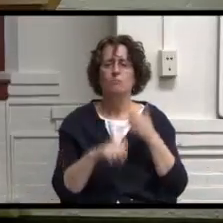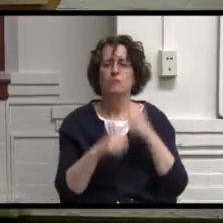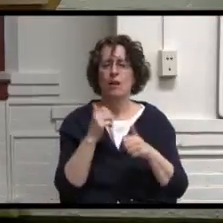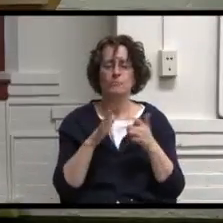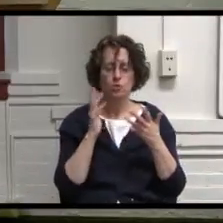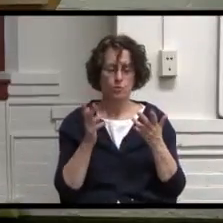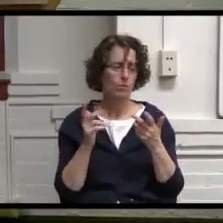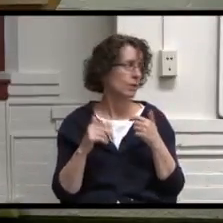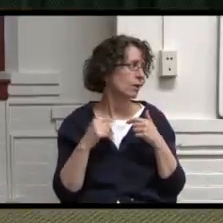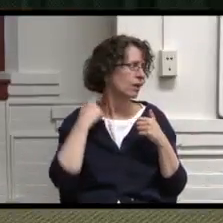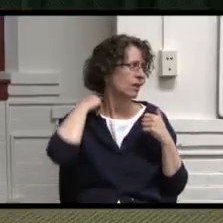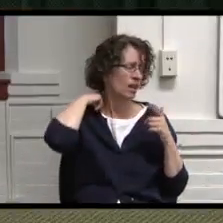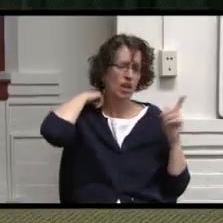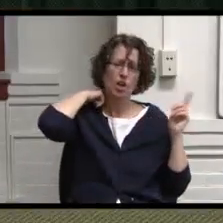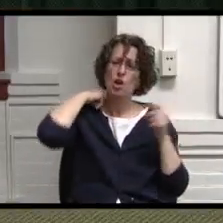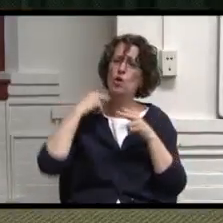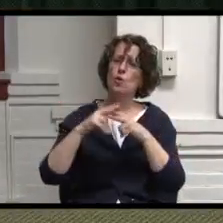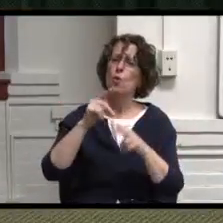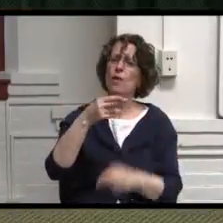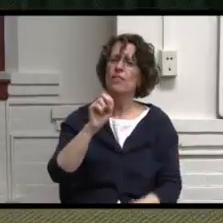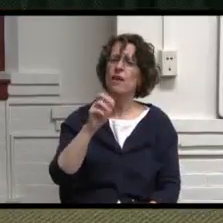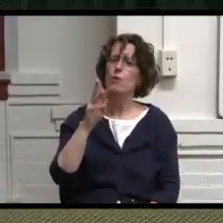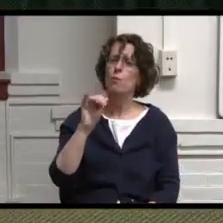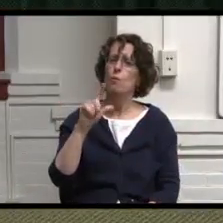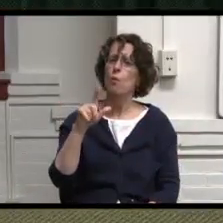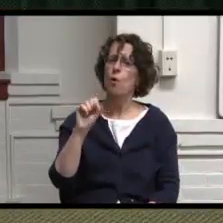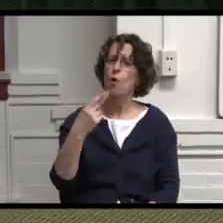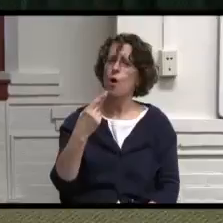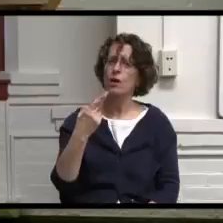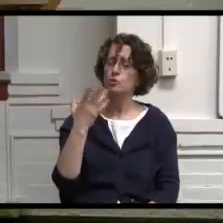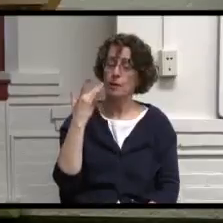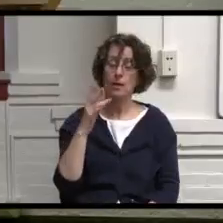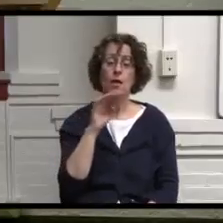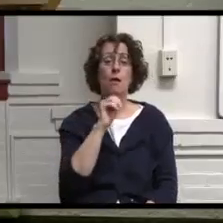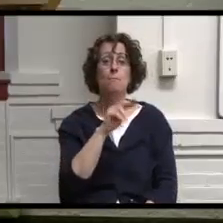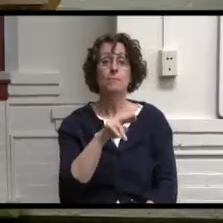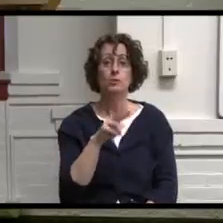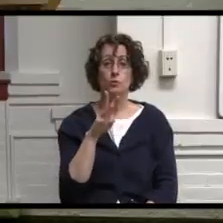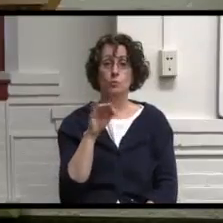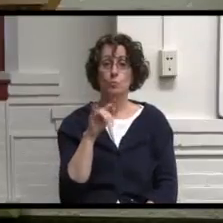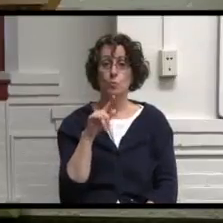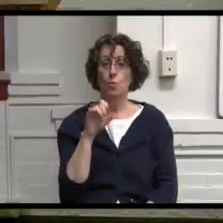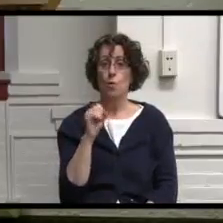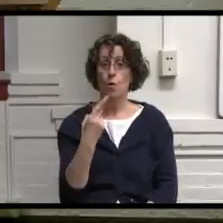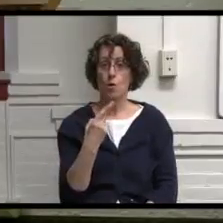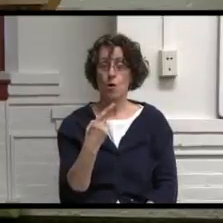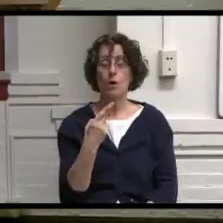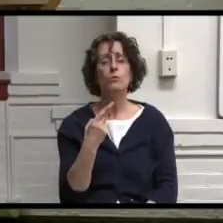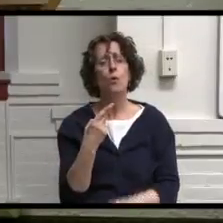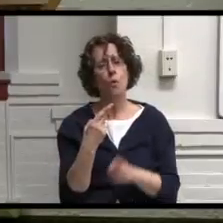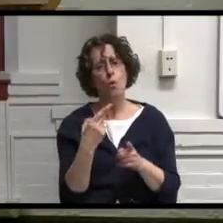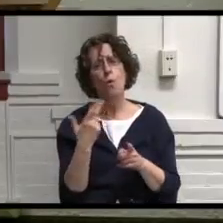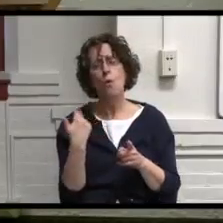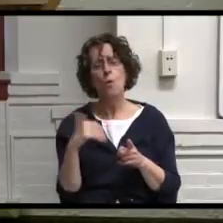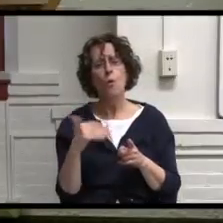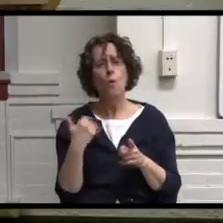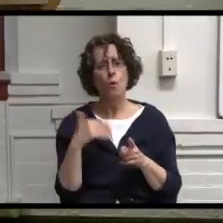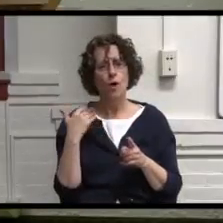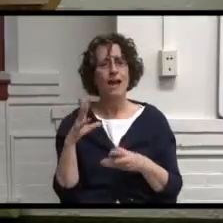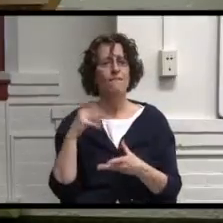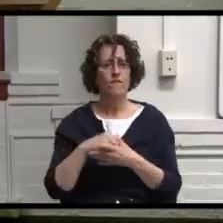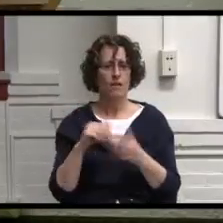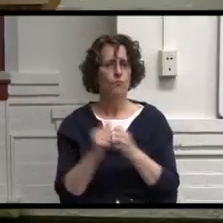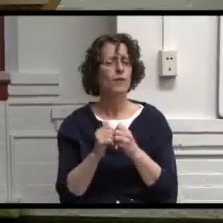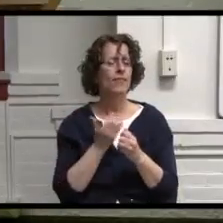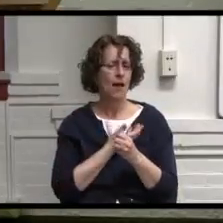question? Why is it called the Walsh? What's it? Because Mr. Walsh was very active in the work of the committee when it